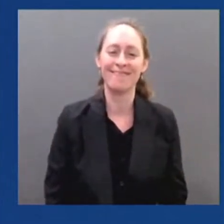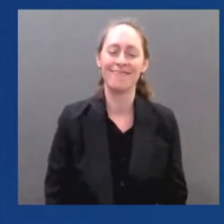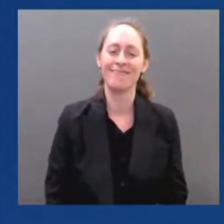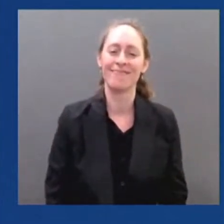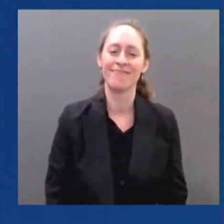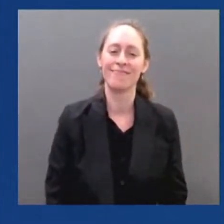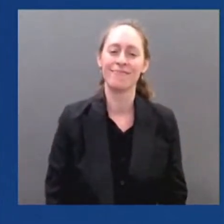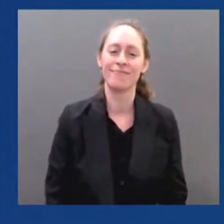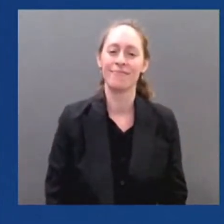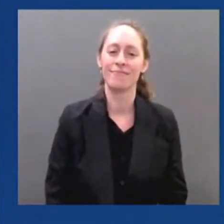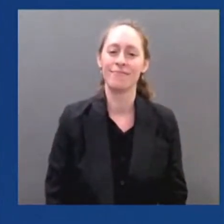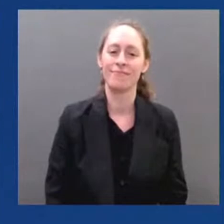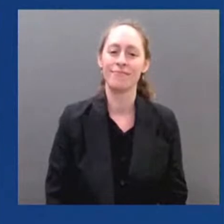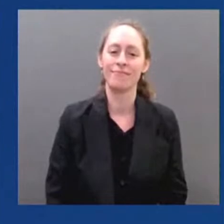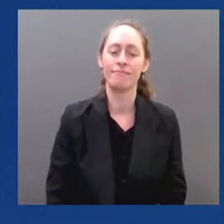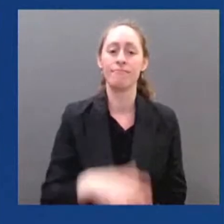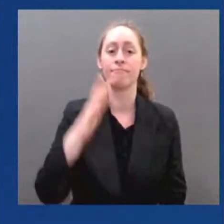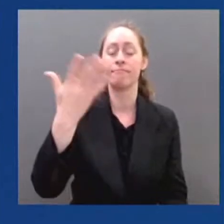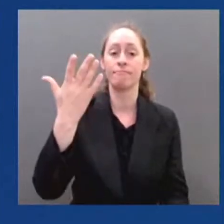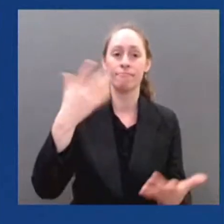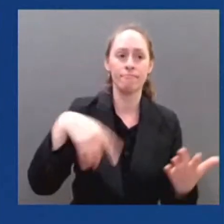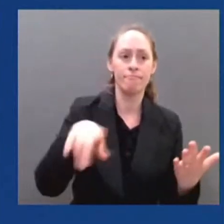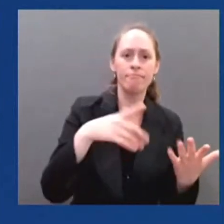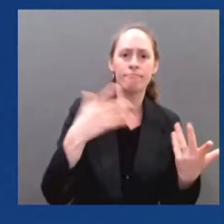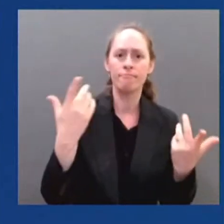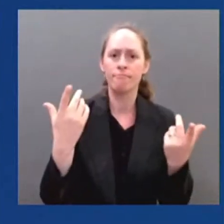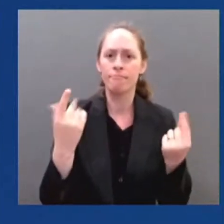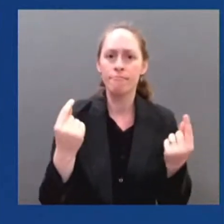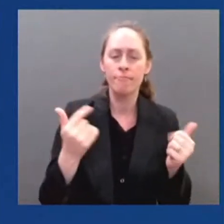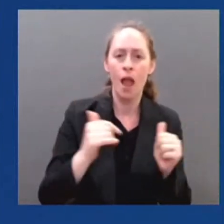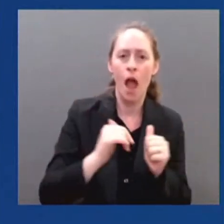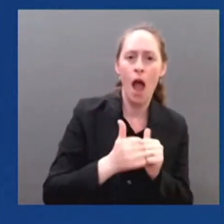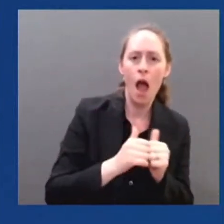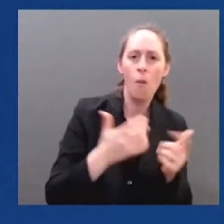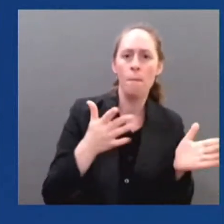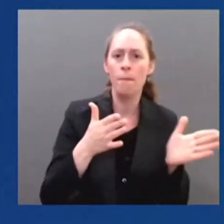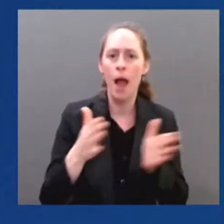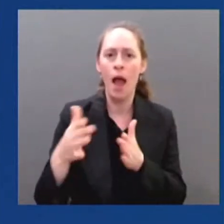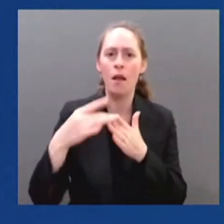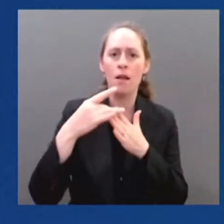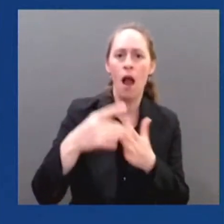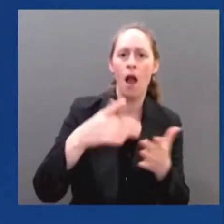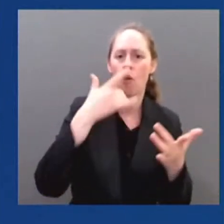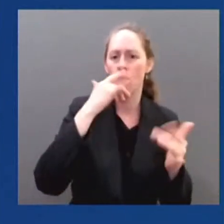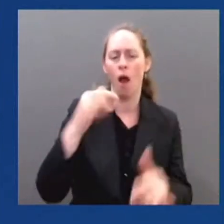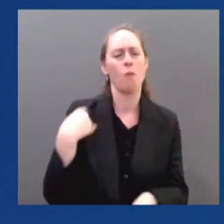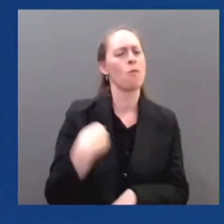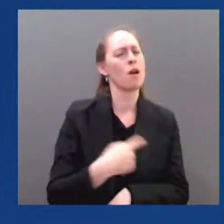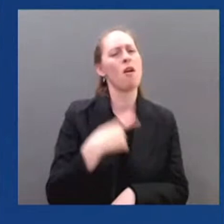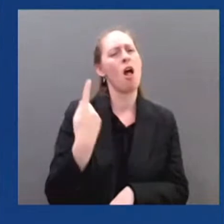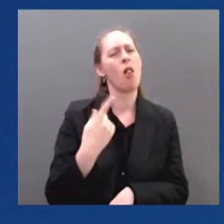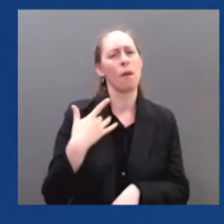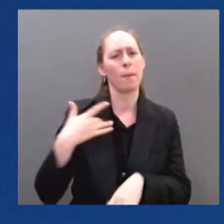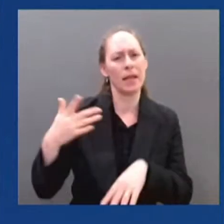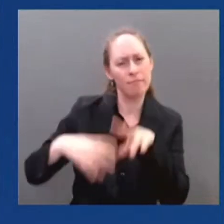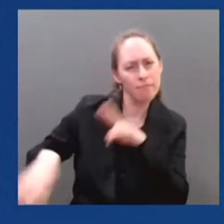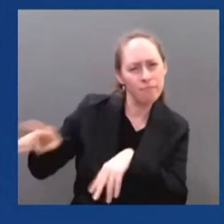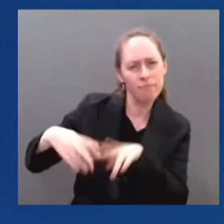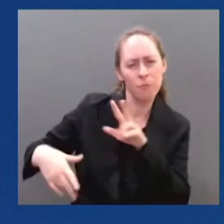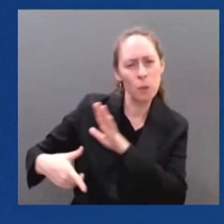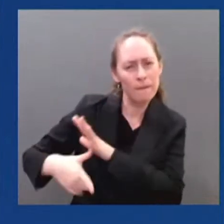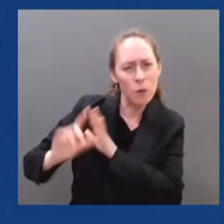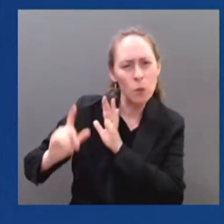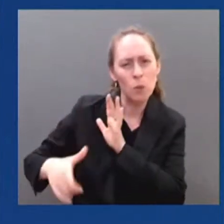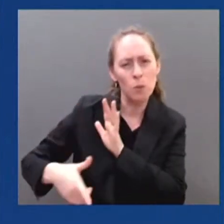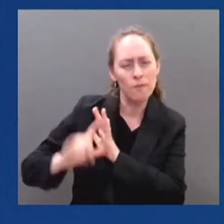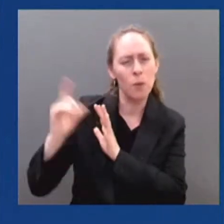are actively always continuously looking at our guidance. I would say the most important thing to do is to get your child vaccinated, get your